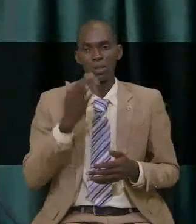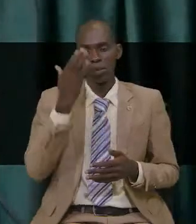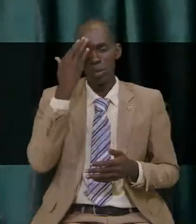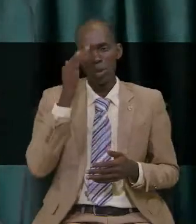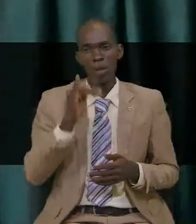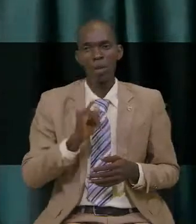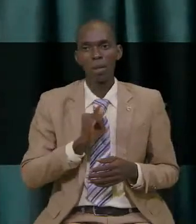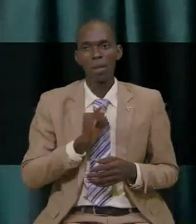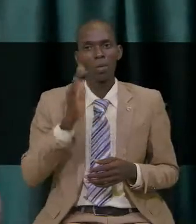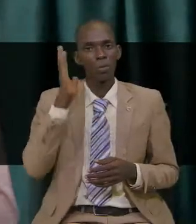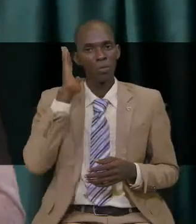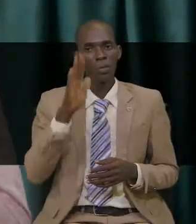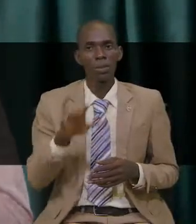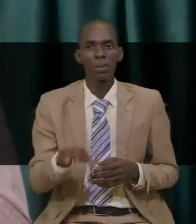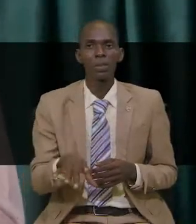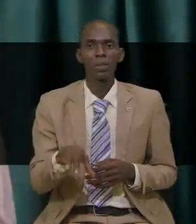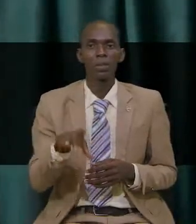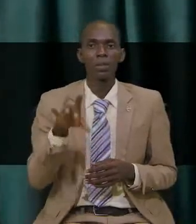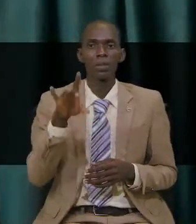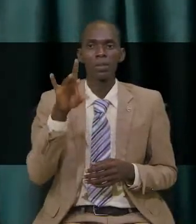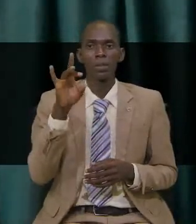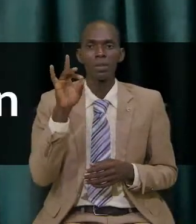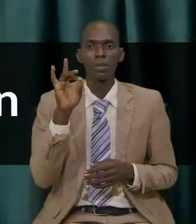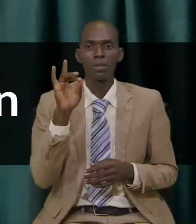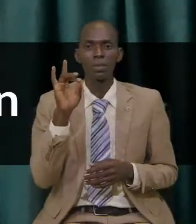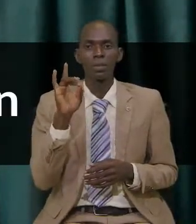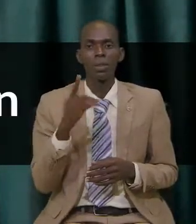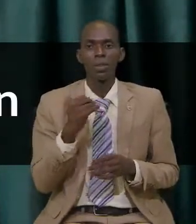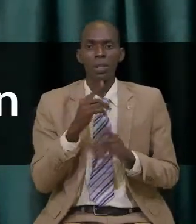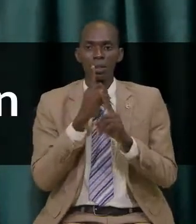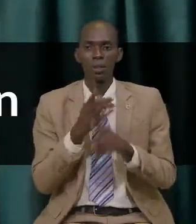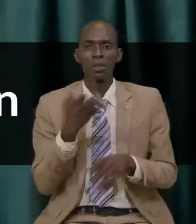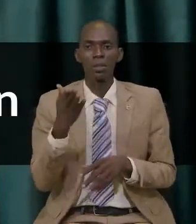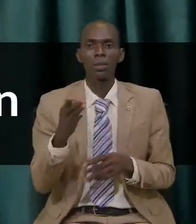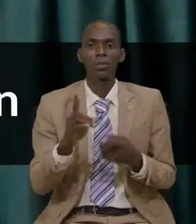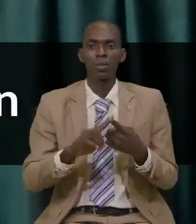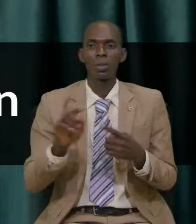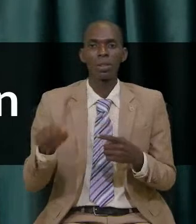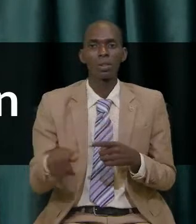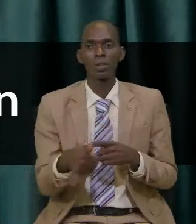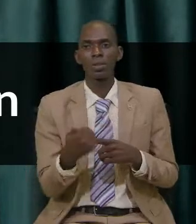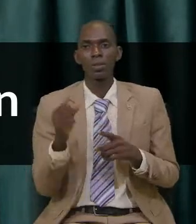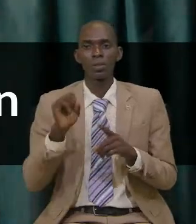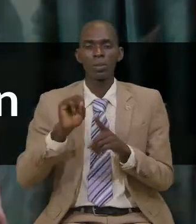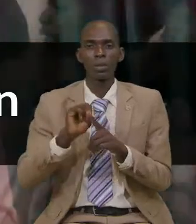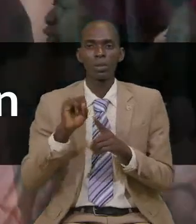rise, I know I'll find all the answer there to any